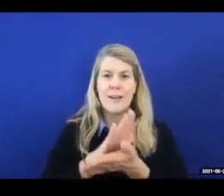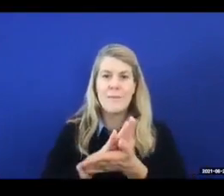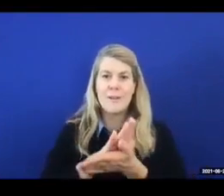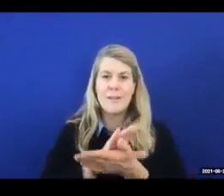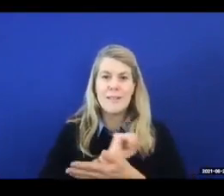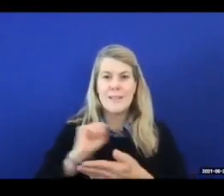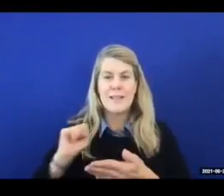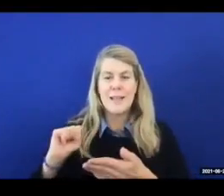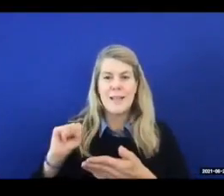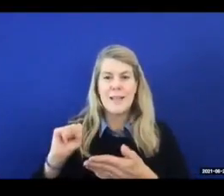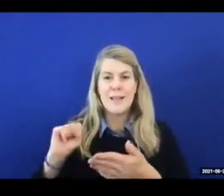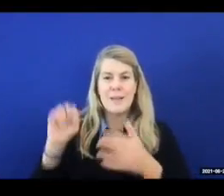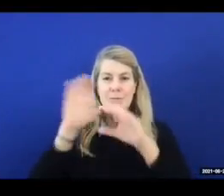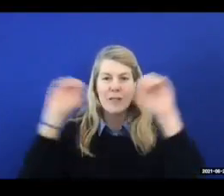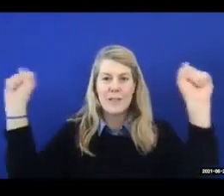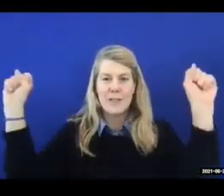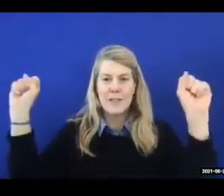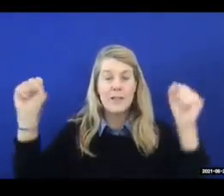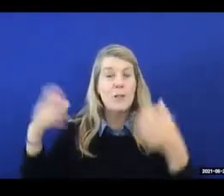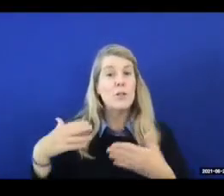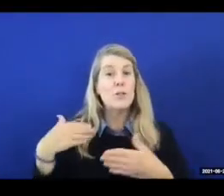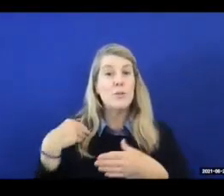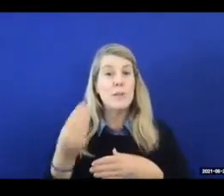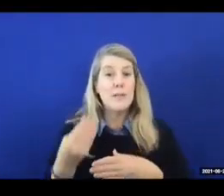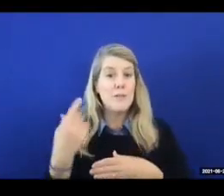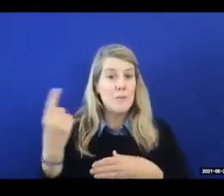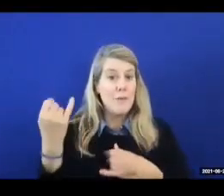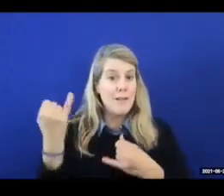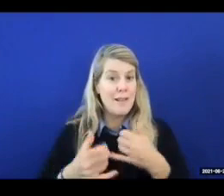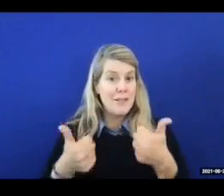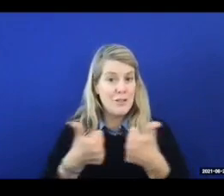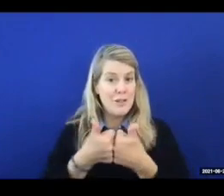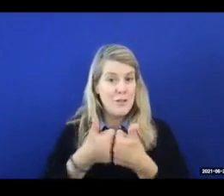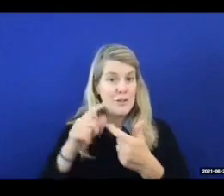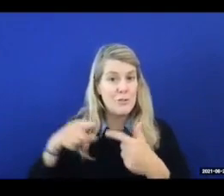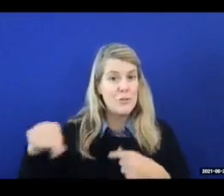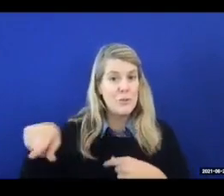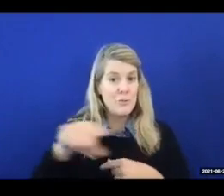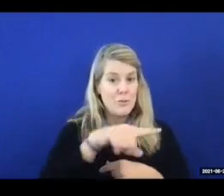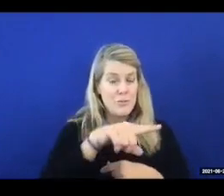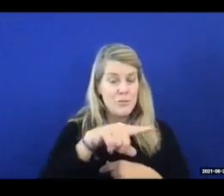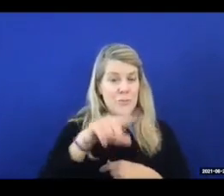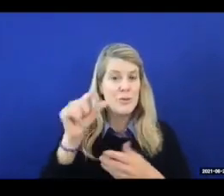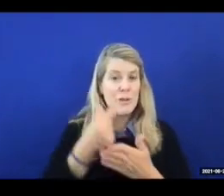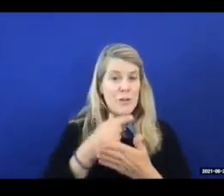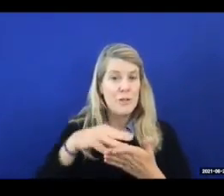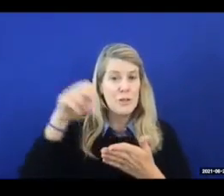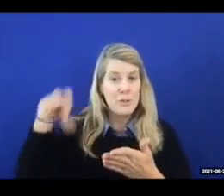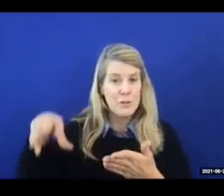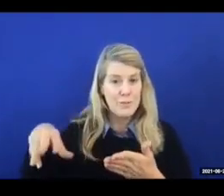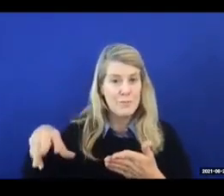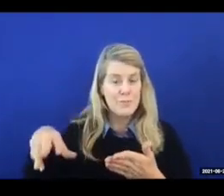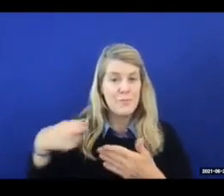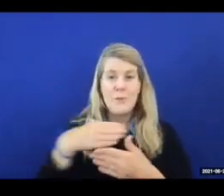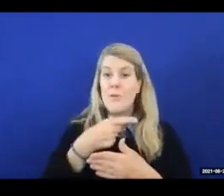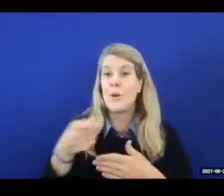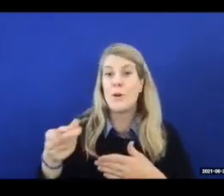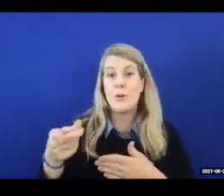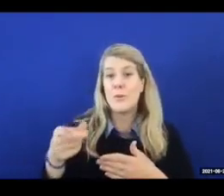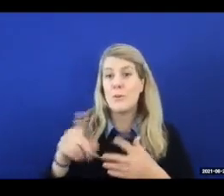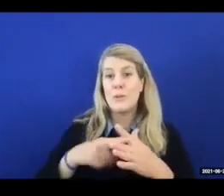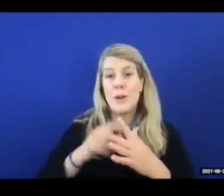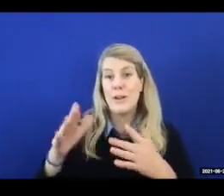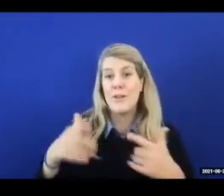one final faculty challenge to you, the graduating students, as you depart for your next success with diploma in